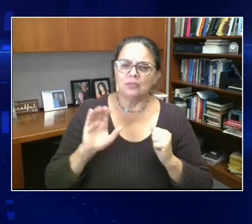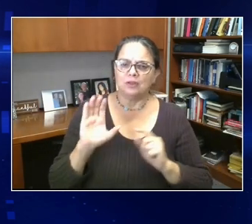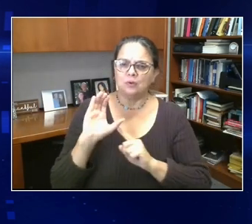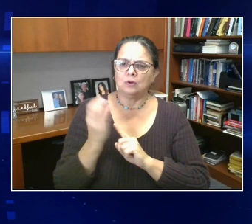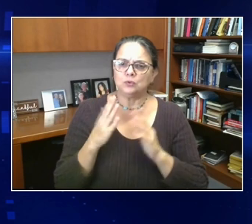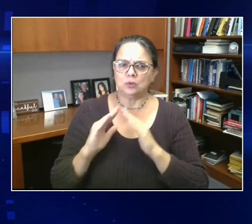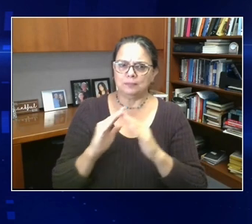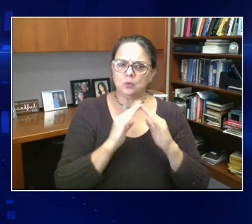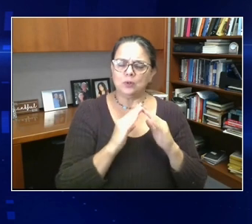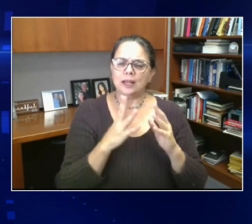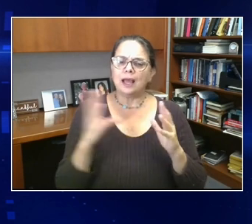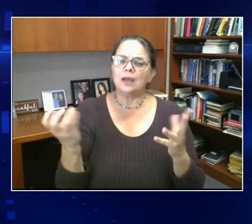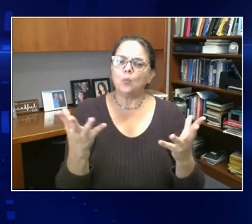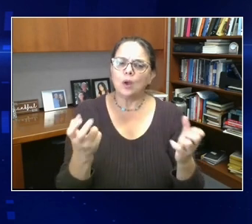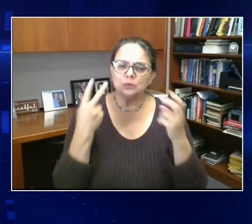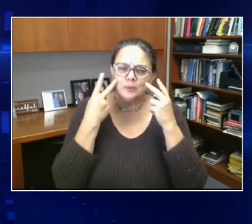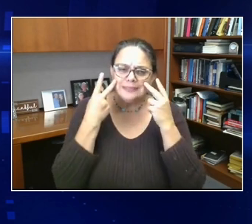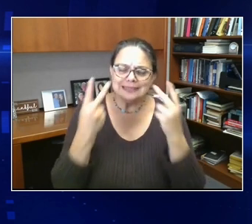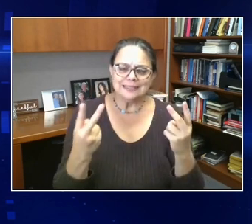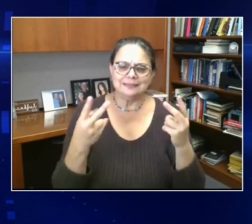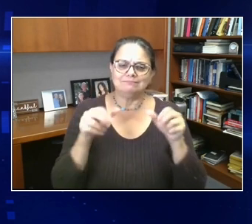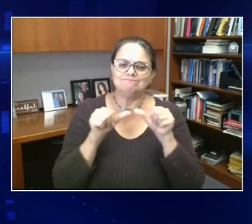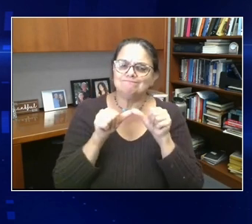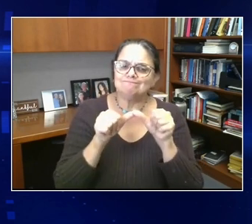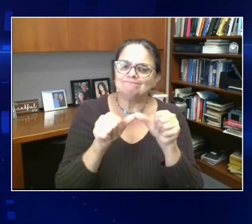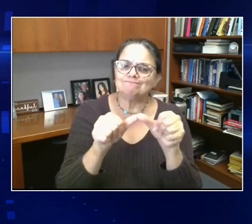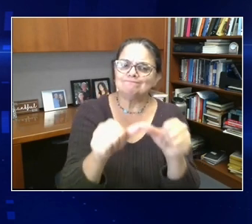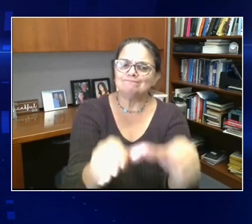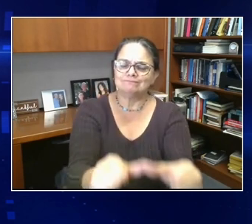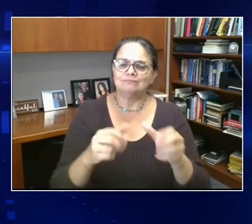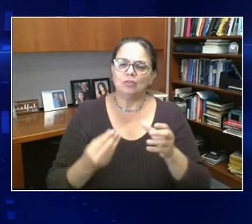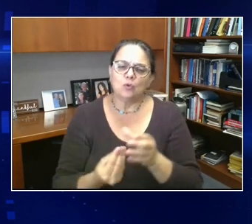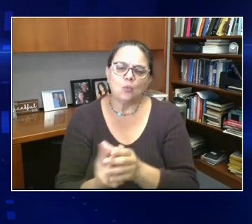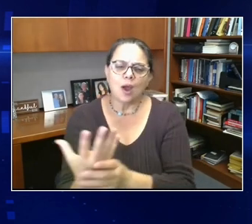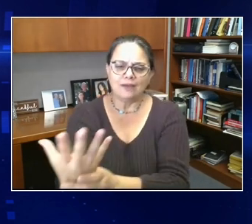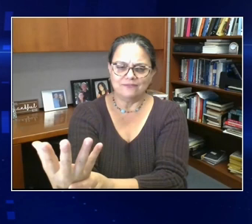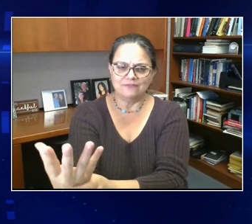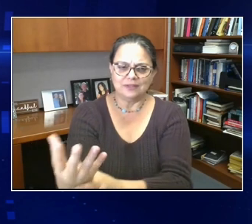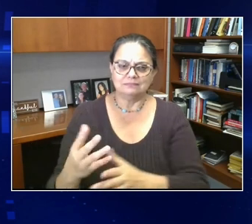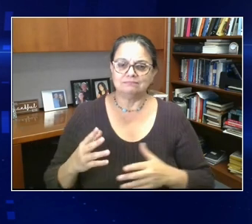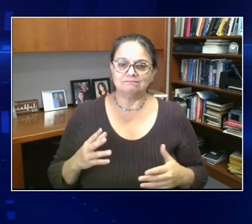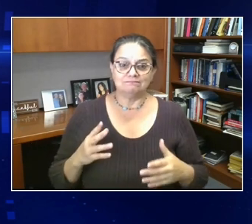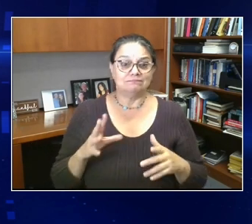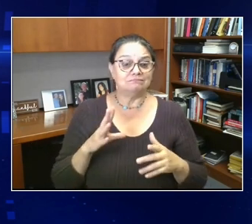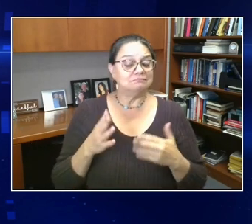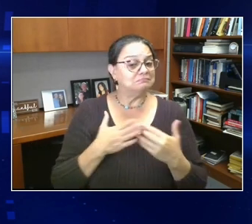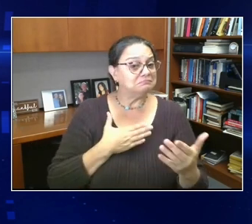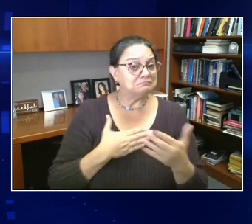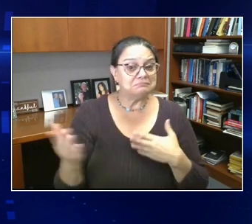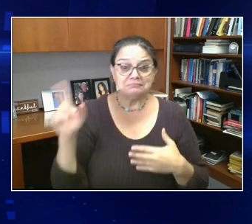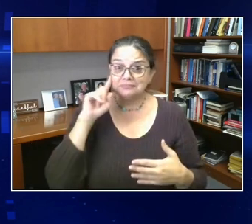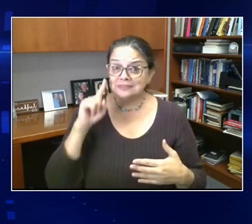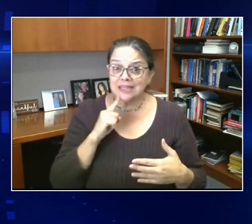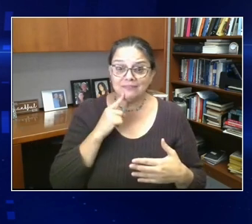First, I believe that individuals typically cherish their cultural community and want to see it continue and thrive.